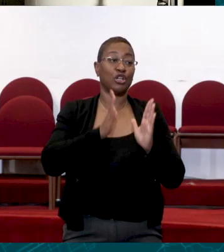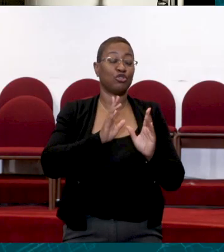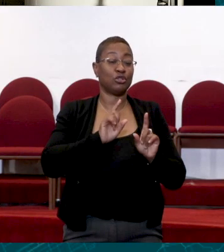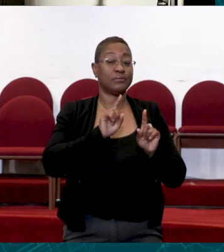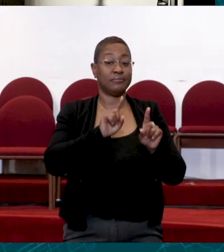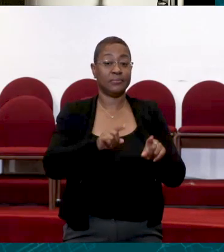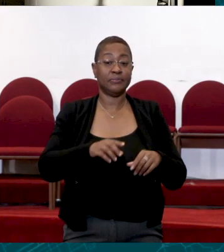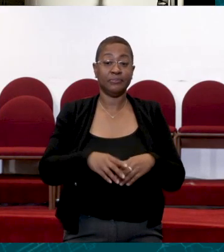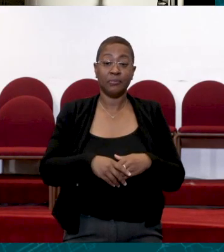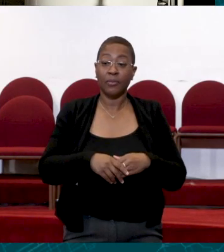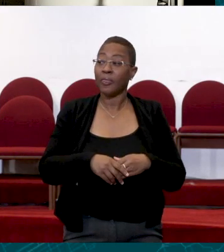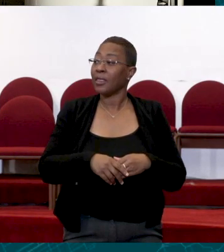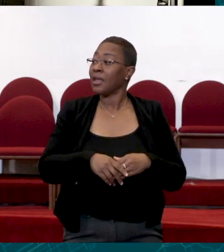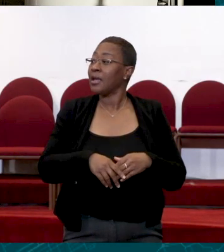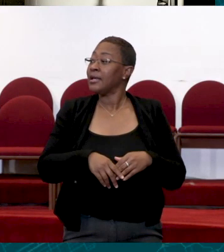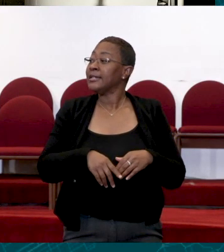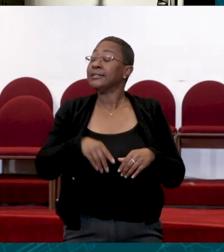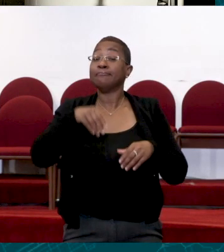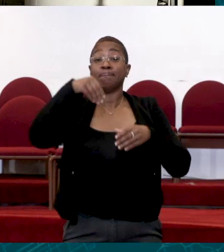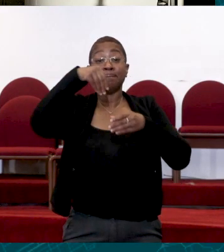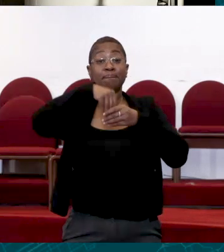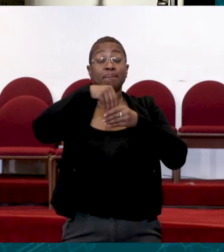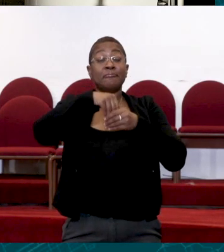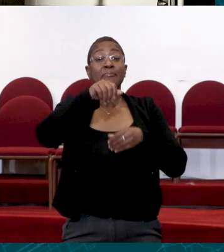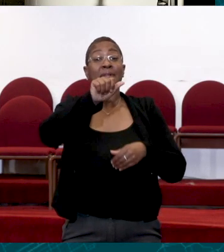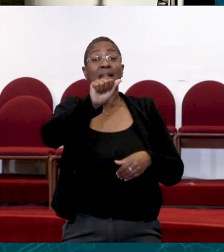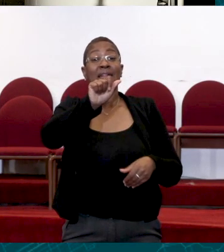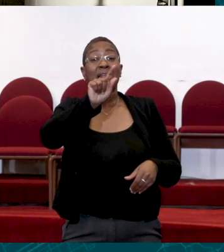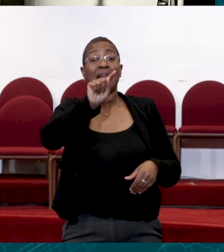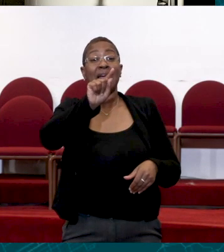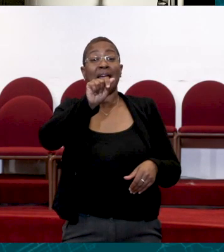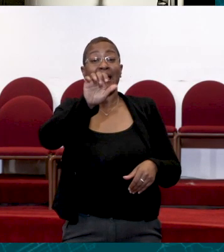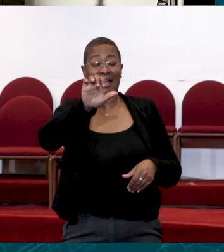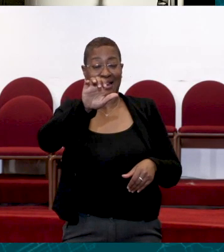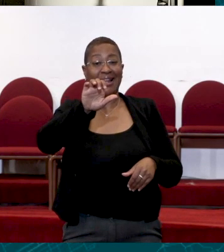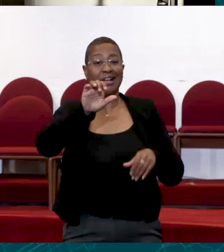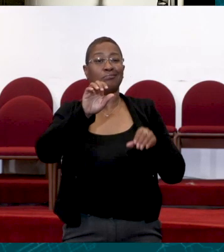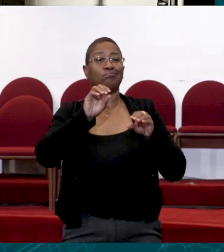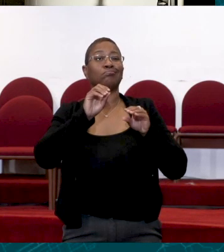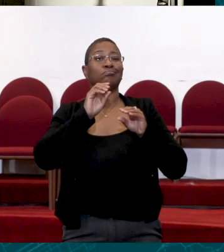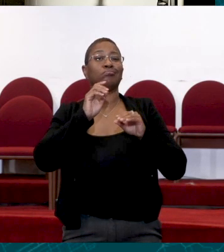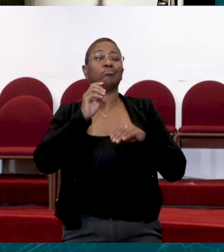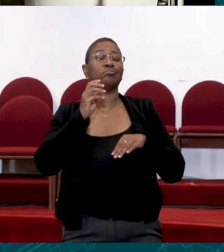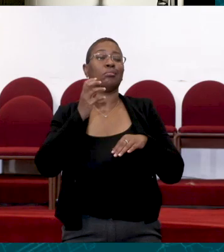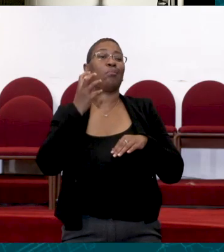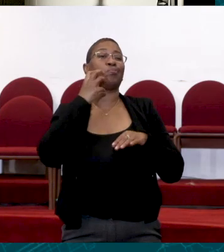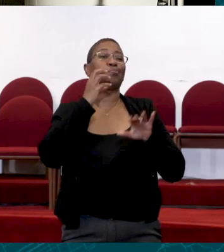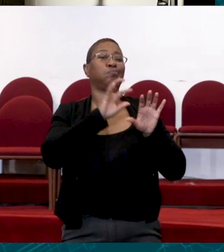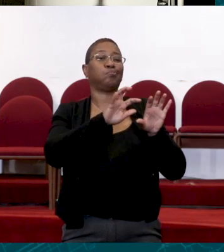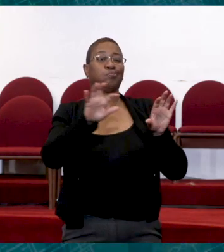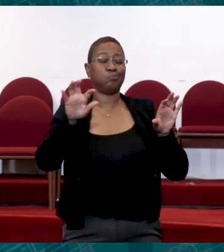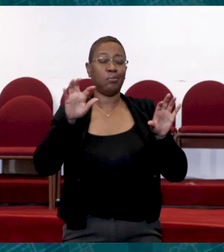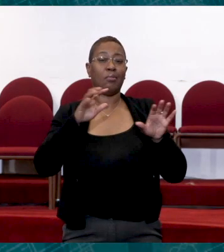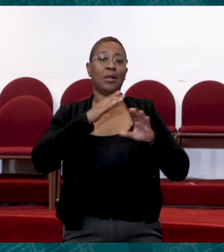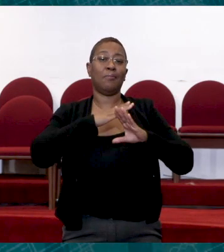This was an attic installation that was done, and then a hot water tank replacement.